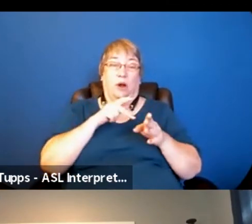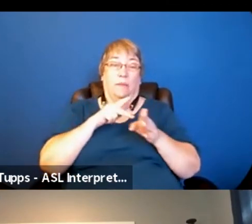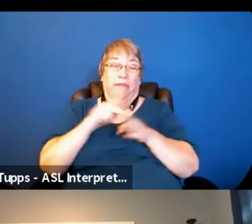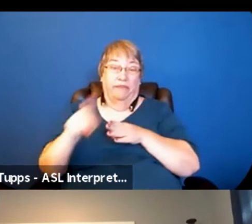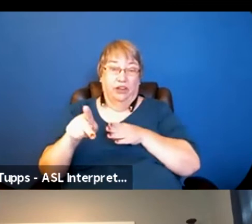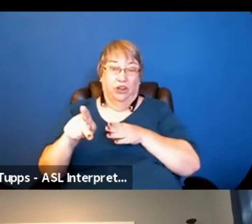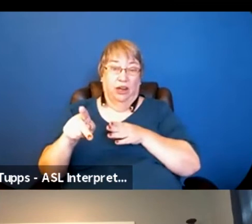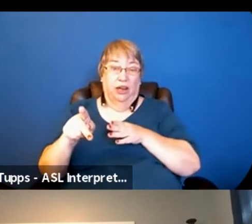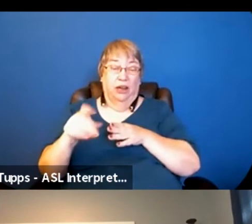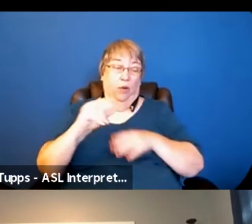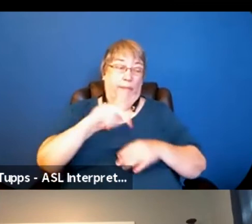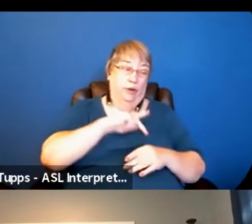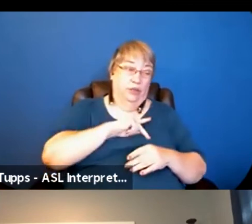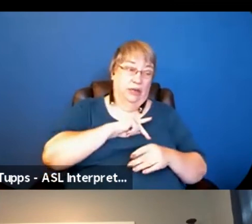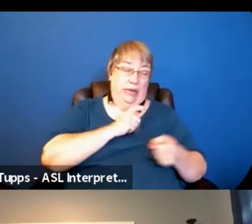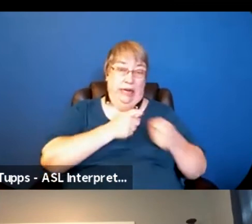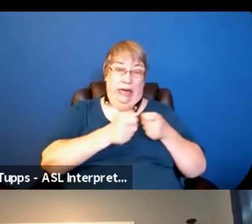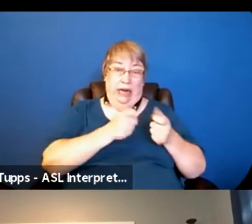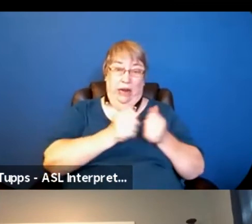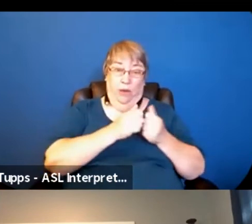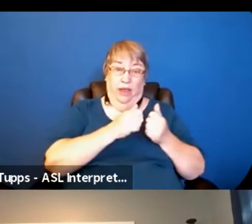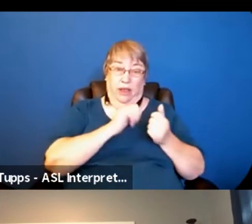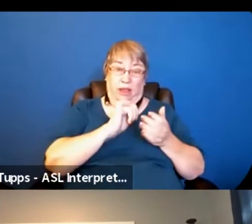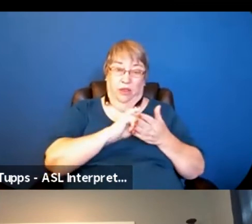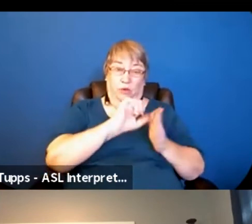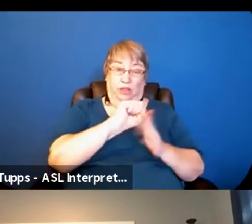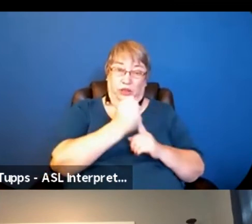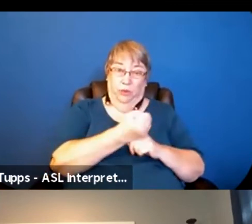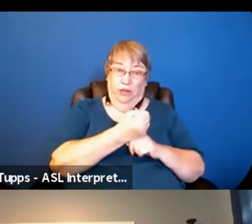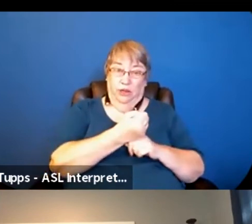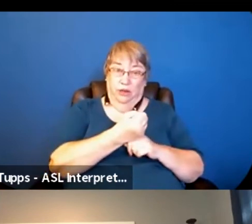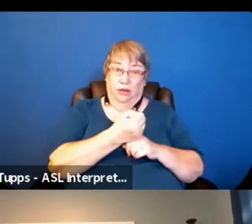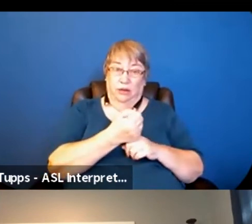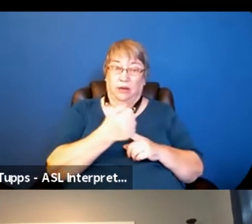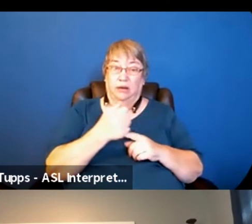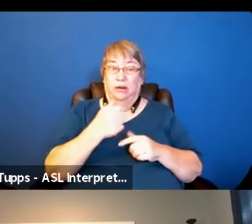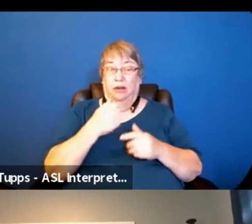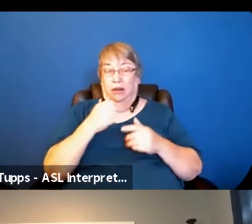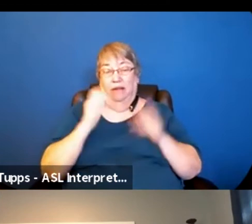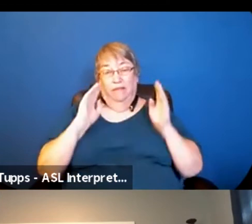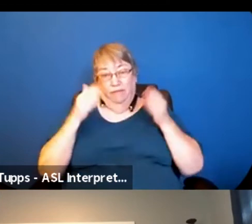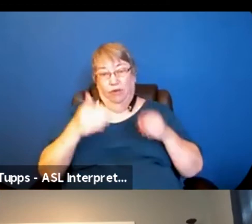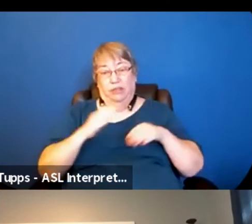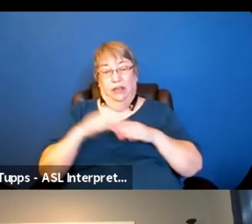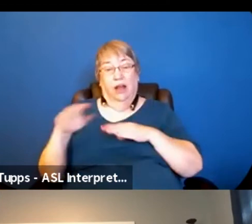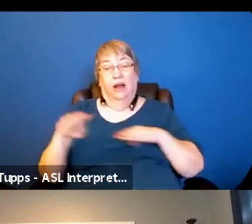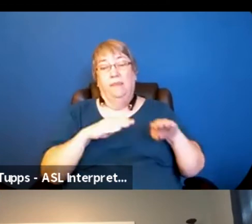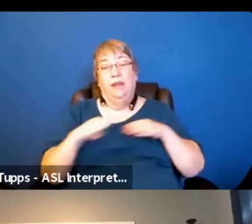dealing with, personally dealing with a big majority of their job around behavioral health,